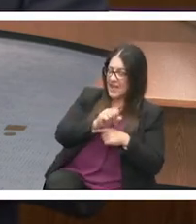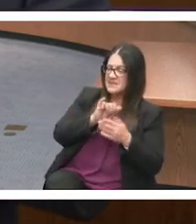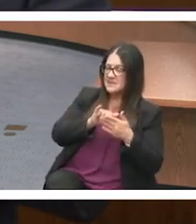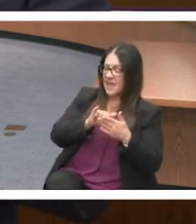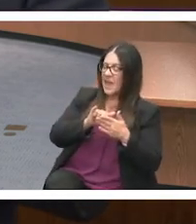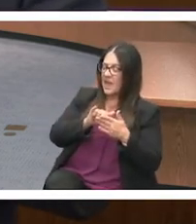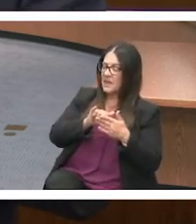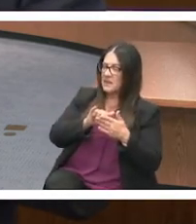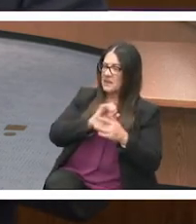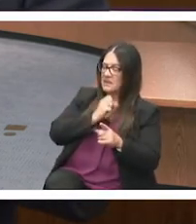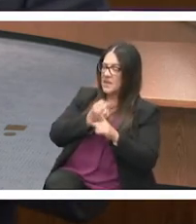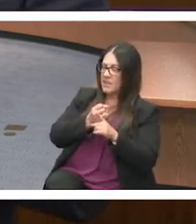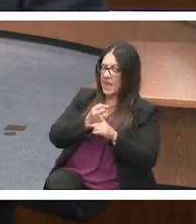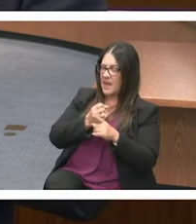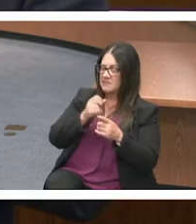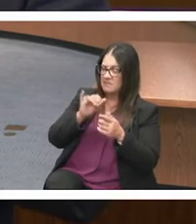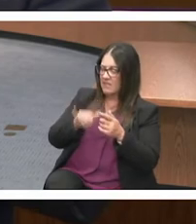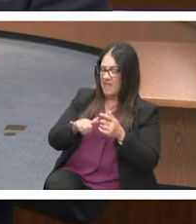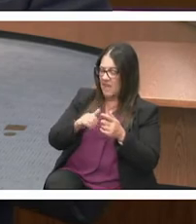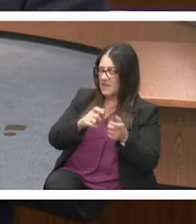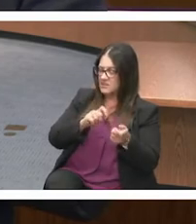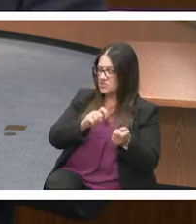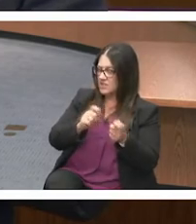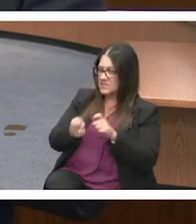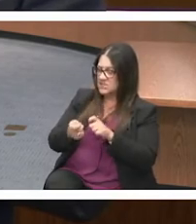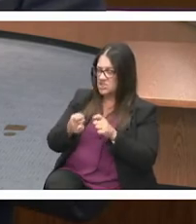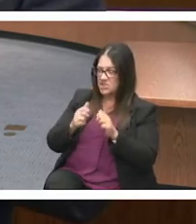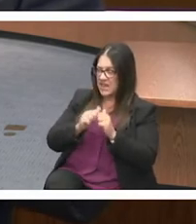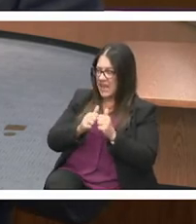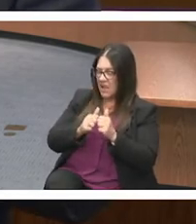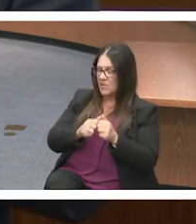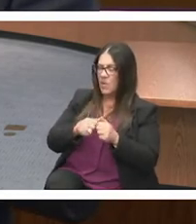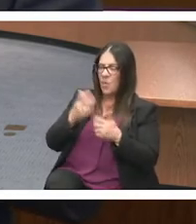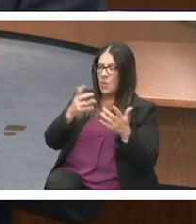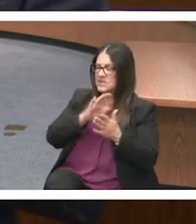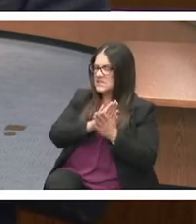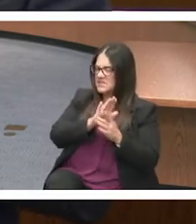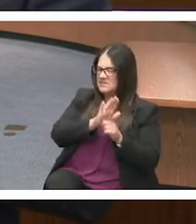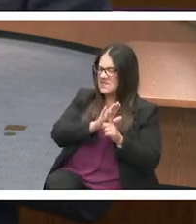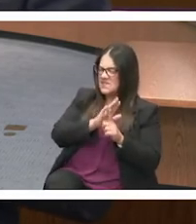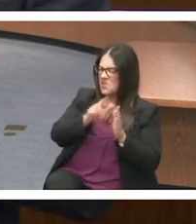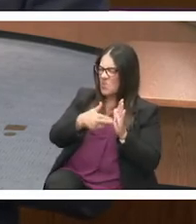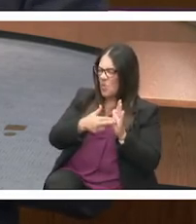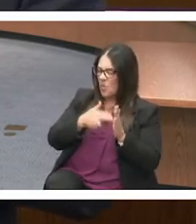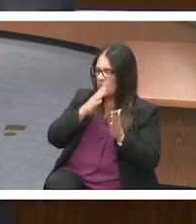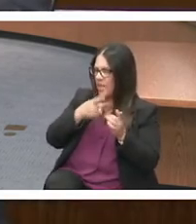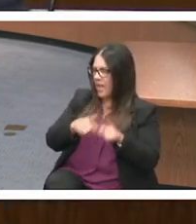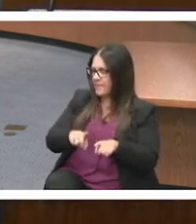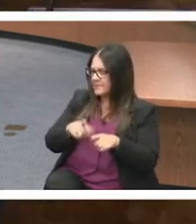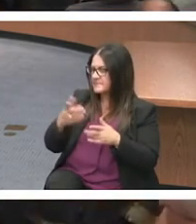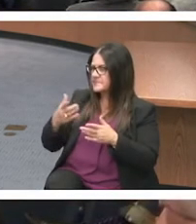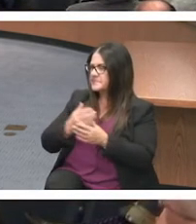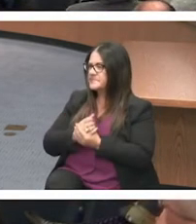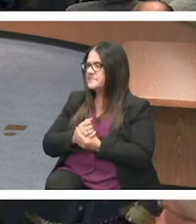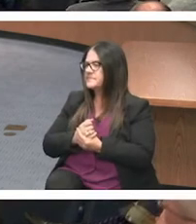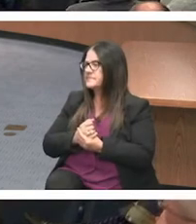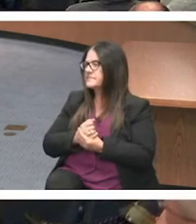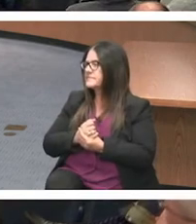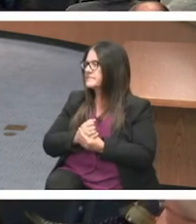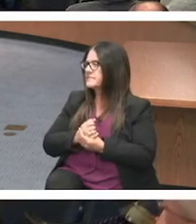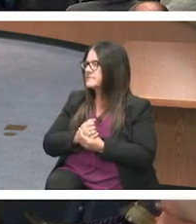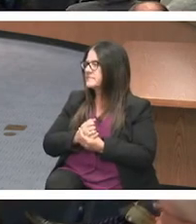And I think we're very open to having the conversation around it playing a role in the transition. Yeah.